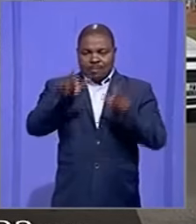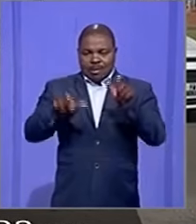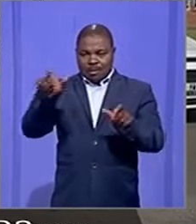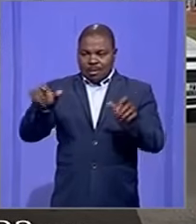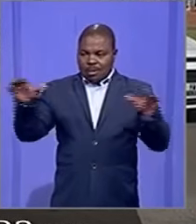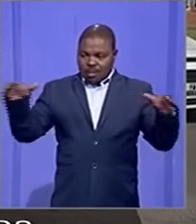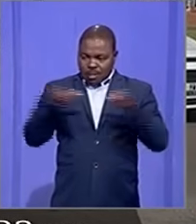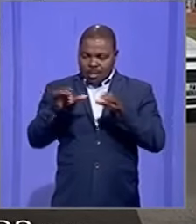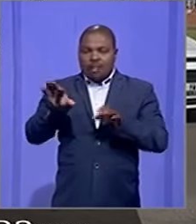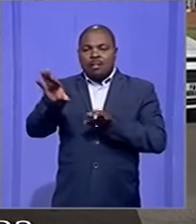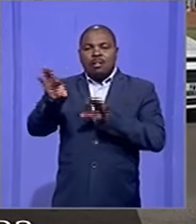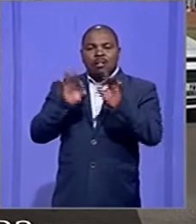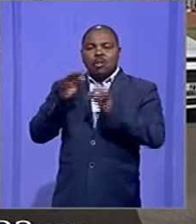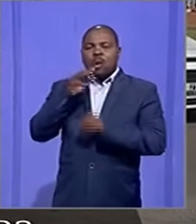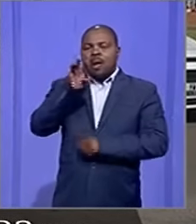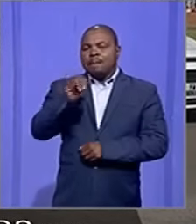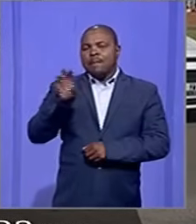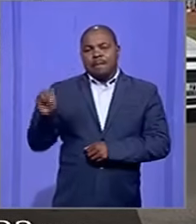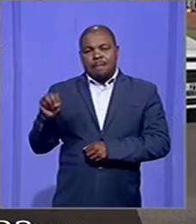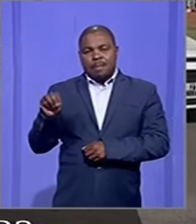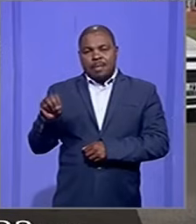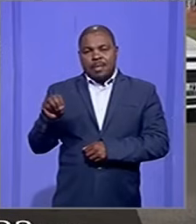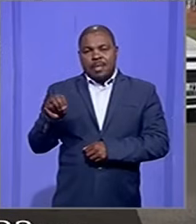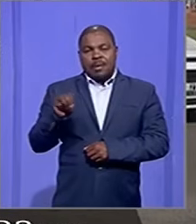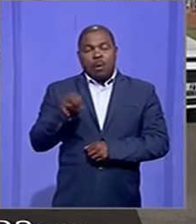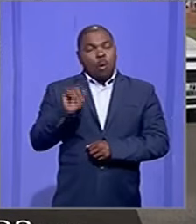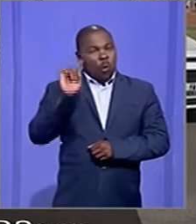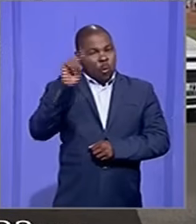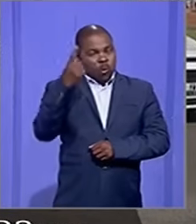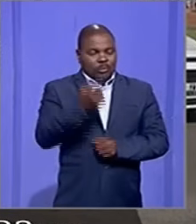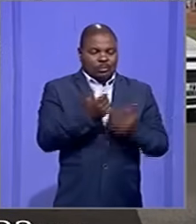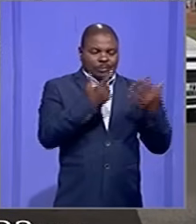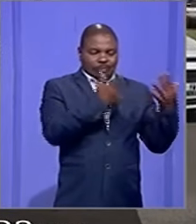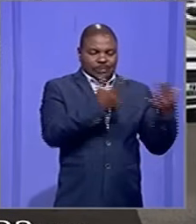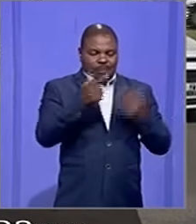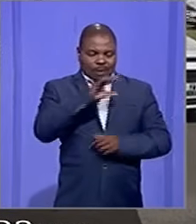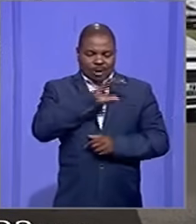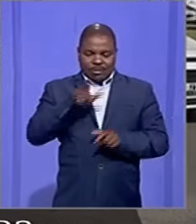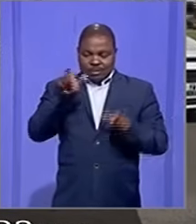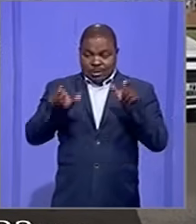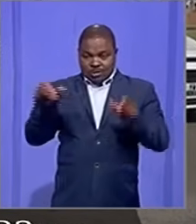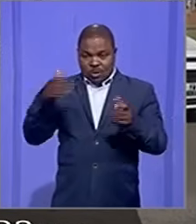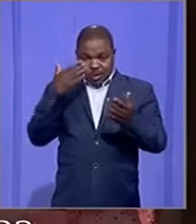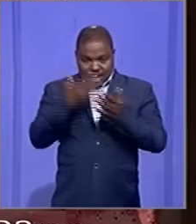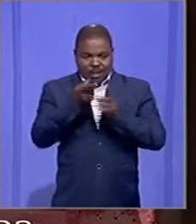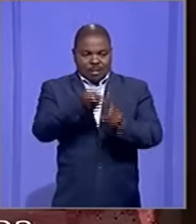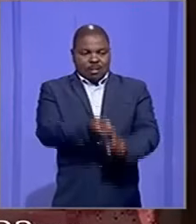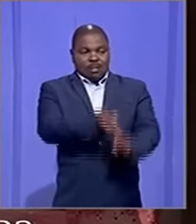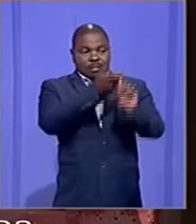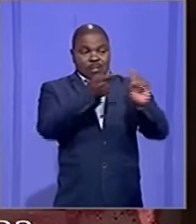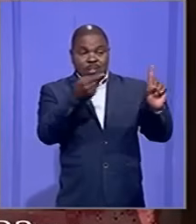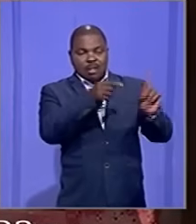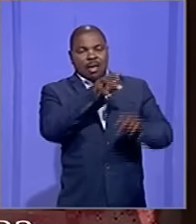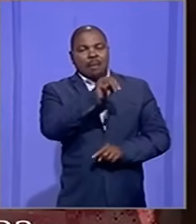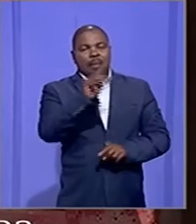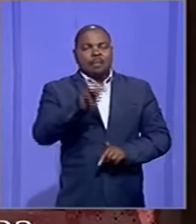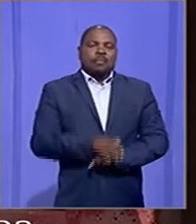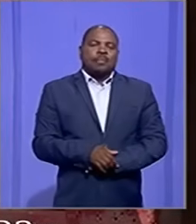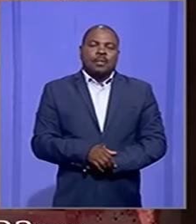the MM. So it's only the 77 councillors that can actually suspend her. Baagi ba re